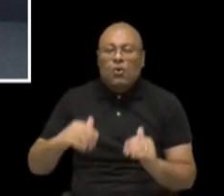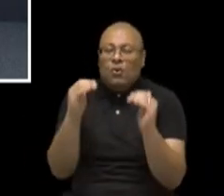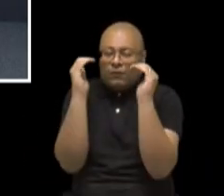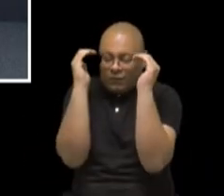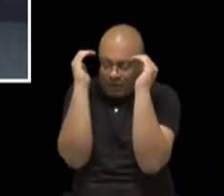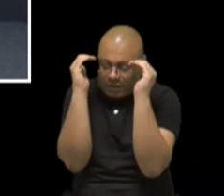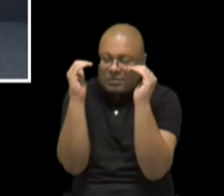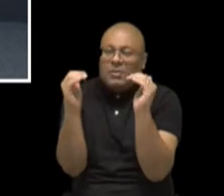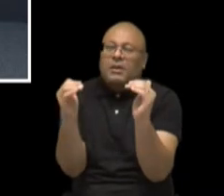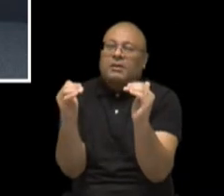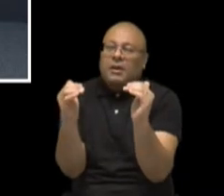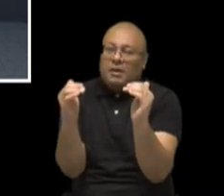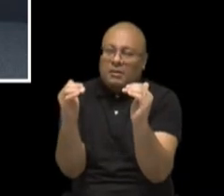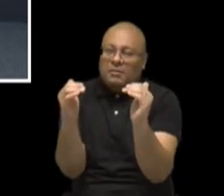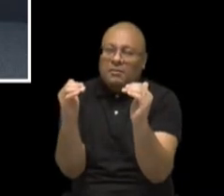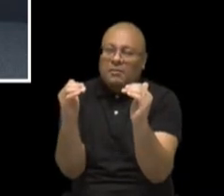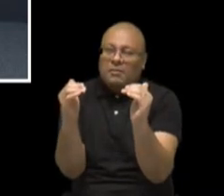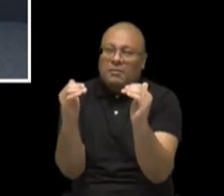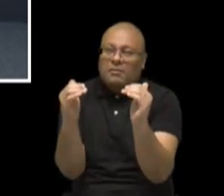really the motto of M.